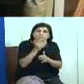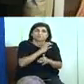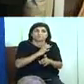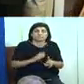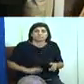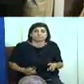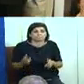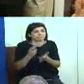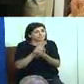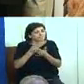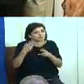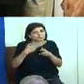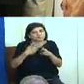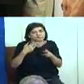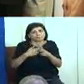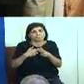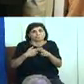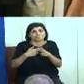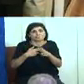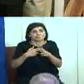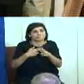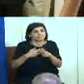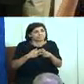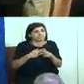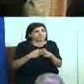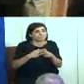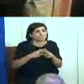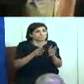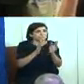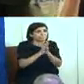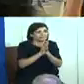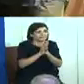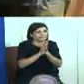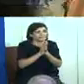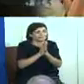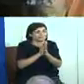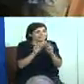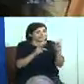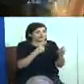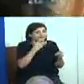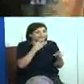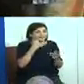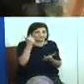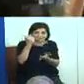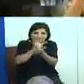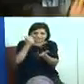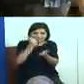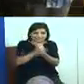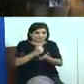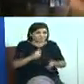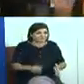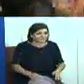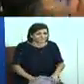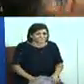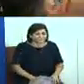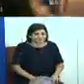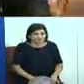holy name we pray, and the people say, Amen. Thank you. Yes.